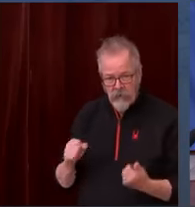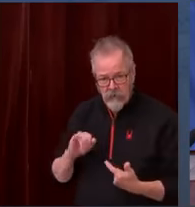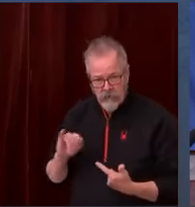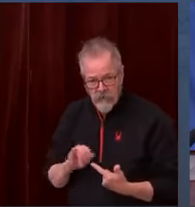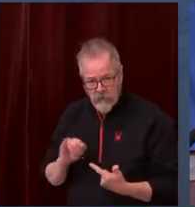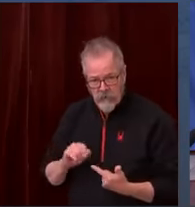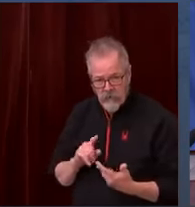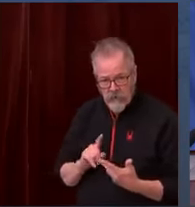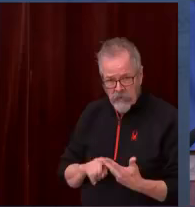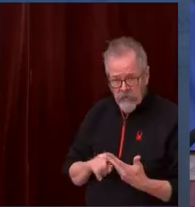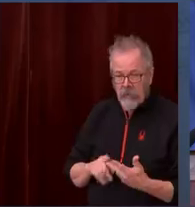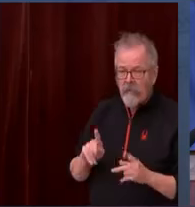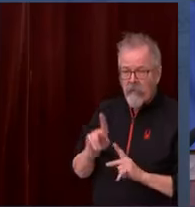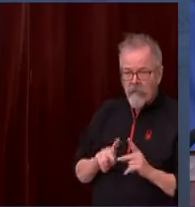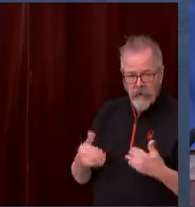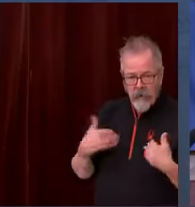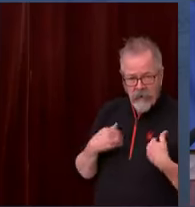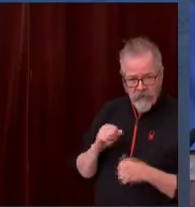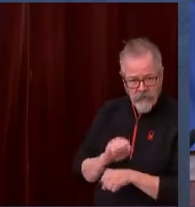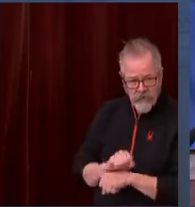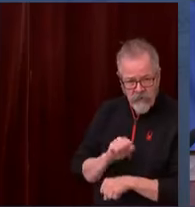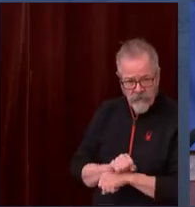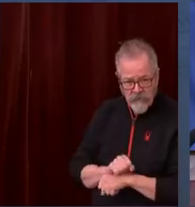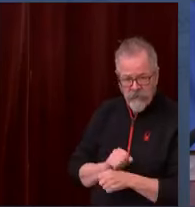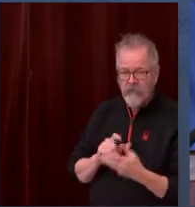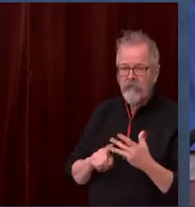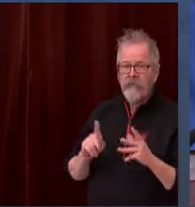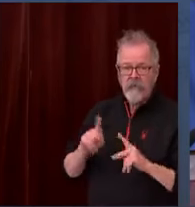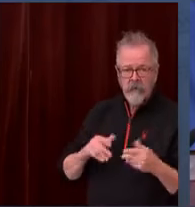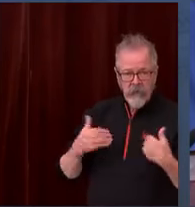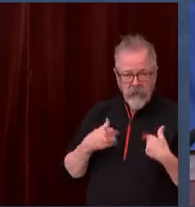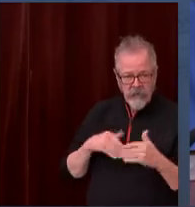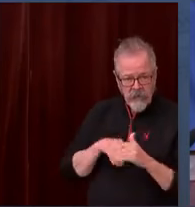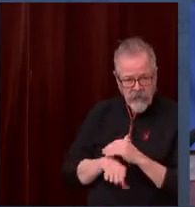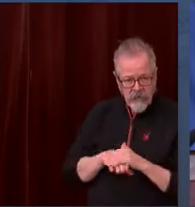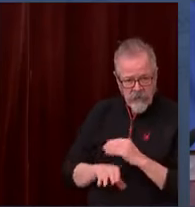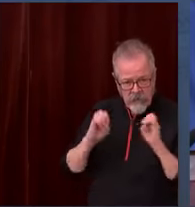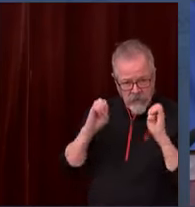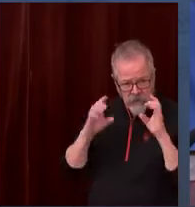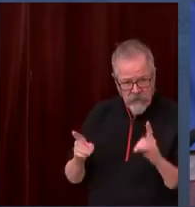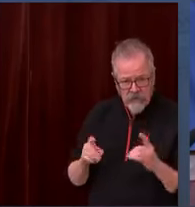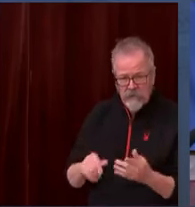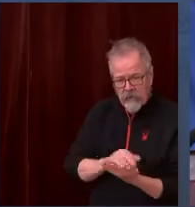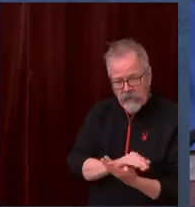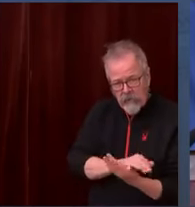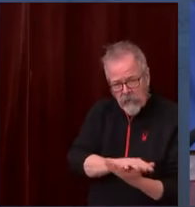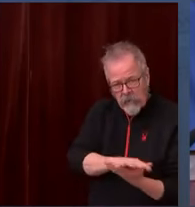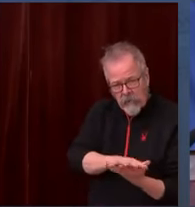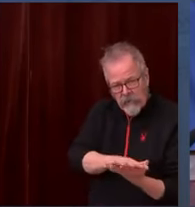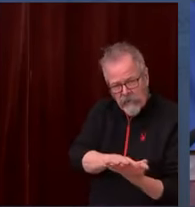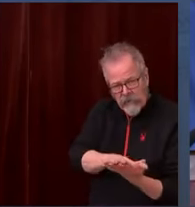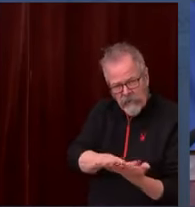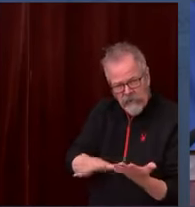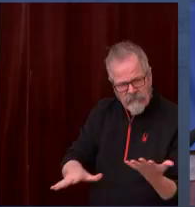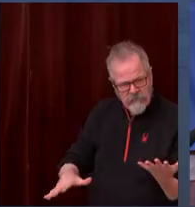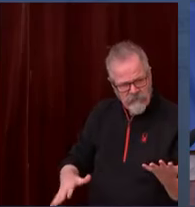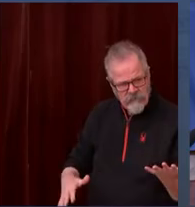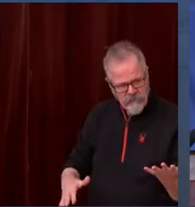education, and all of these measures, and I think you've seen we have a relatively comprehensive approach to dealing with multiple